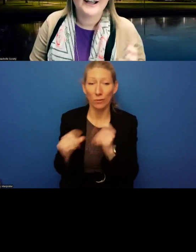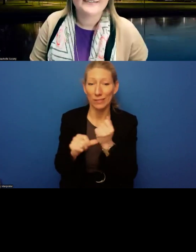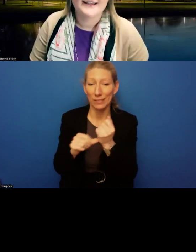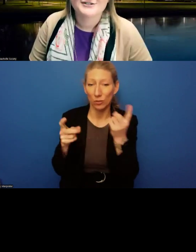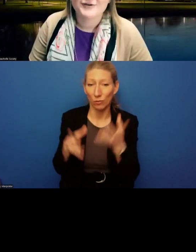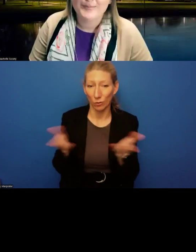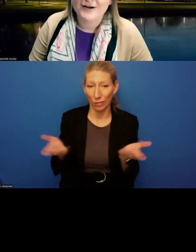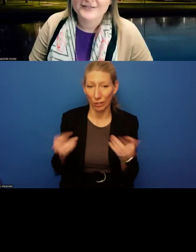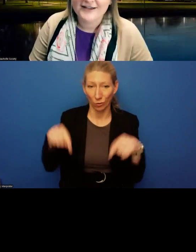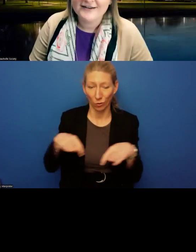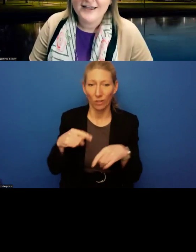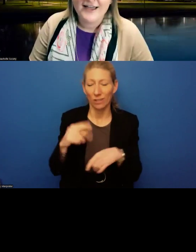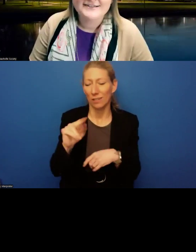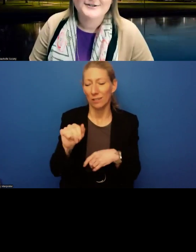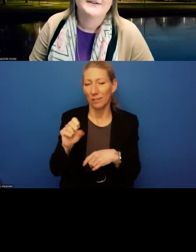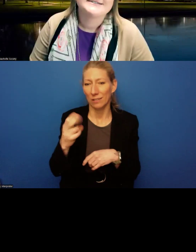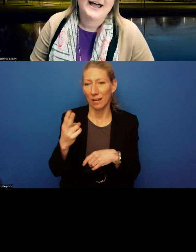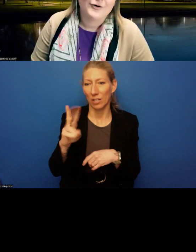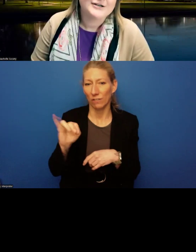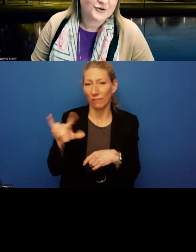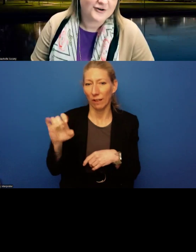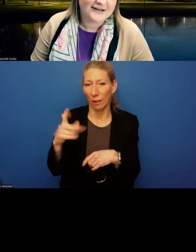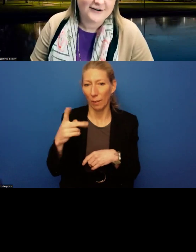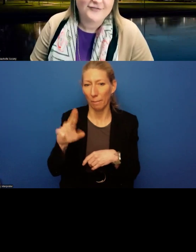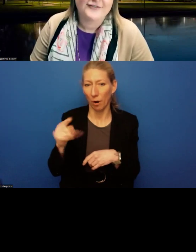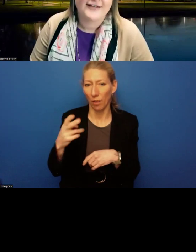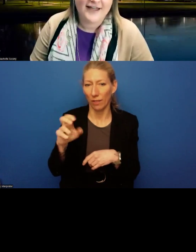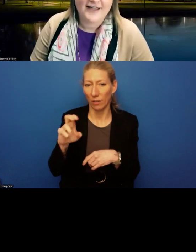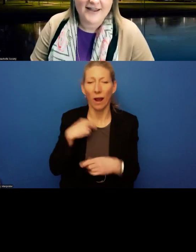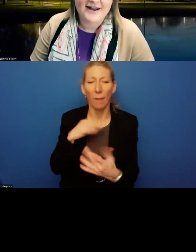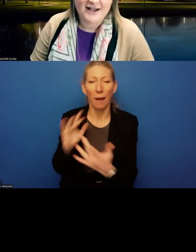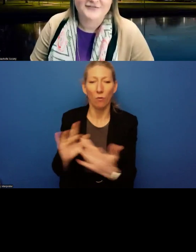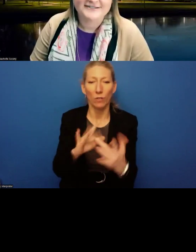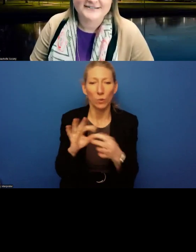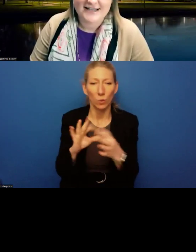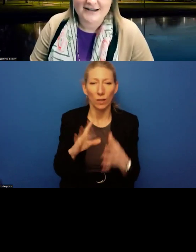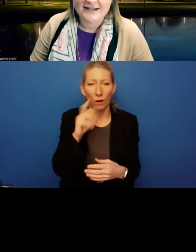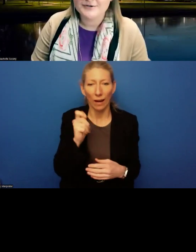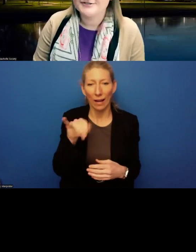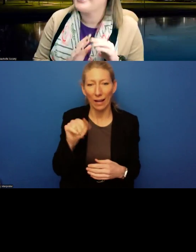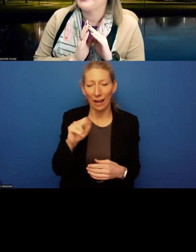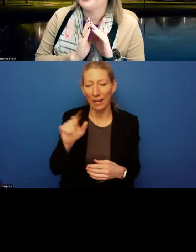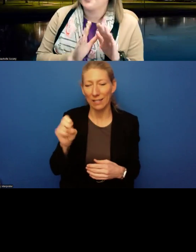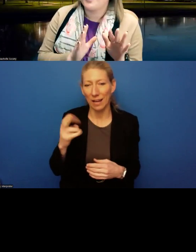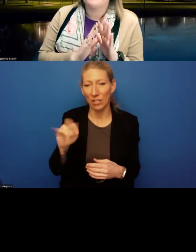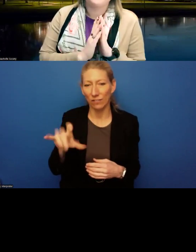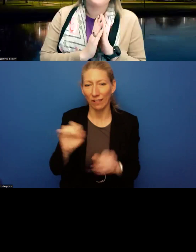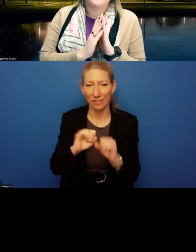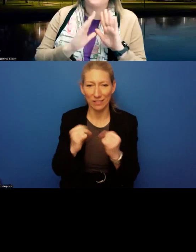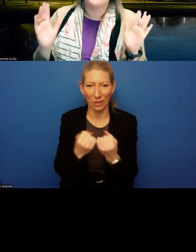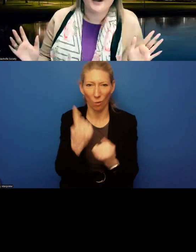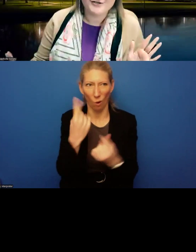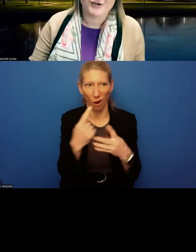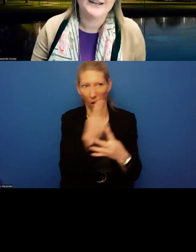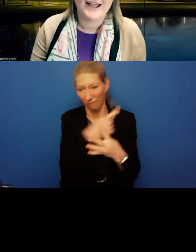here at the Nashville Parthenon and serve as the Outreach Coordinator for the AIA Nashville Society, which is just one of more